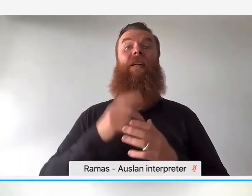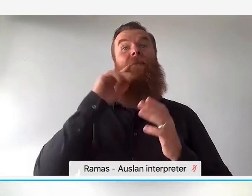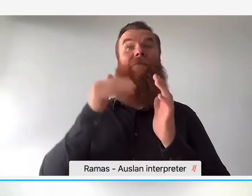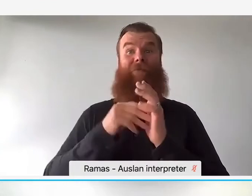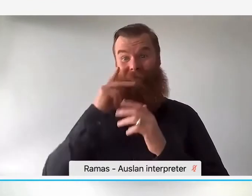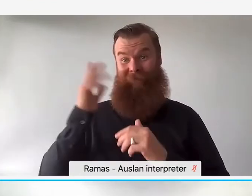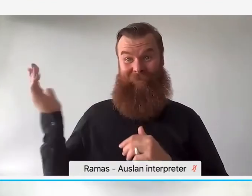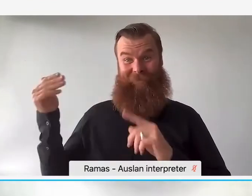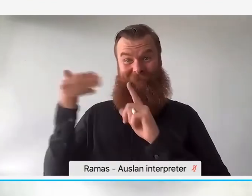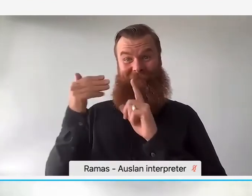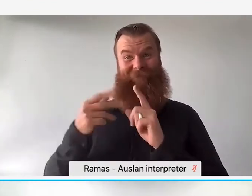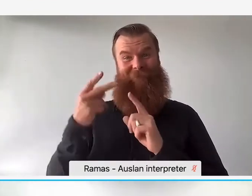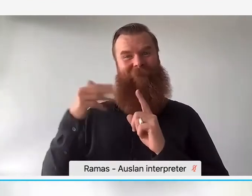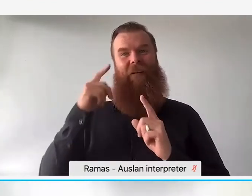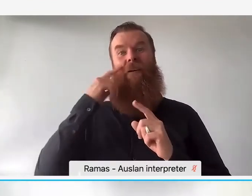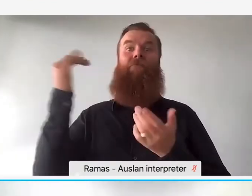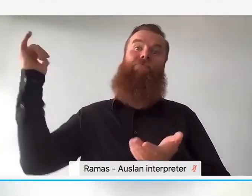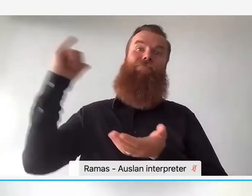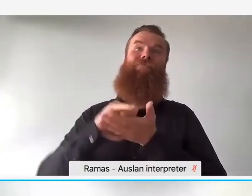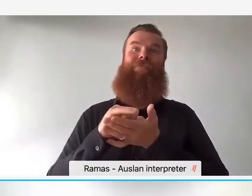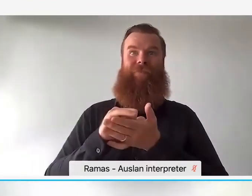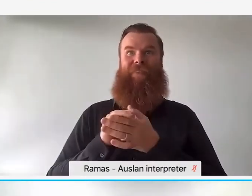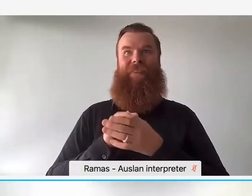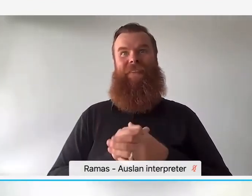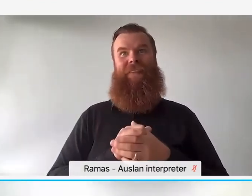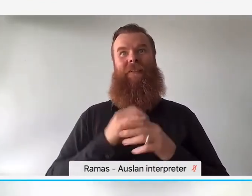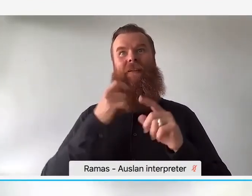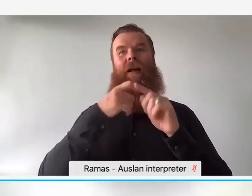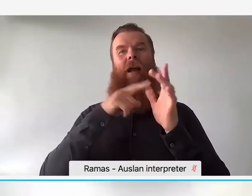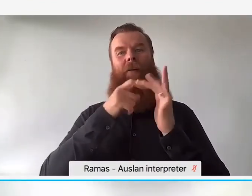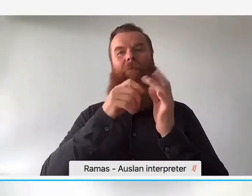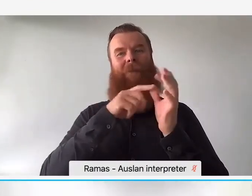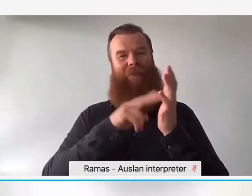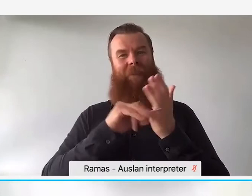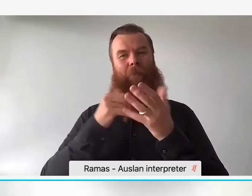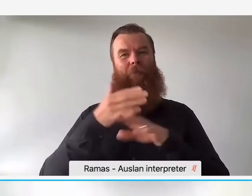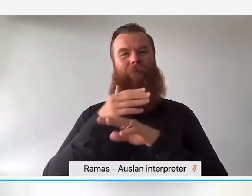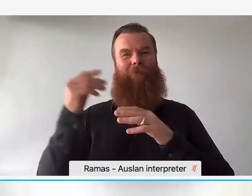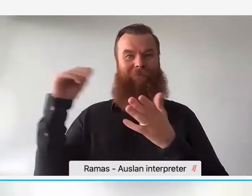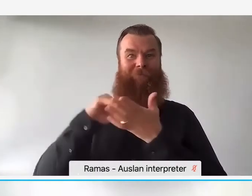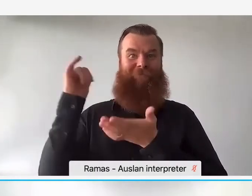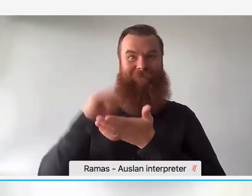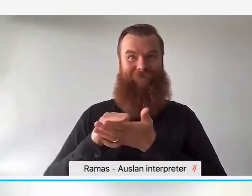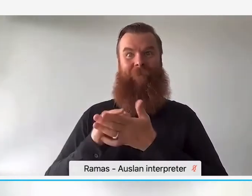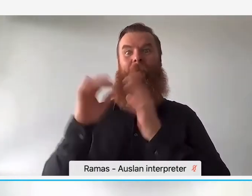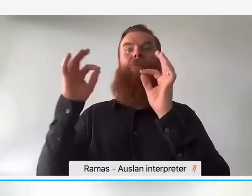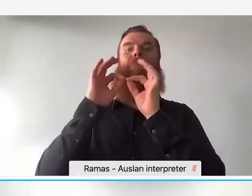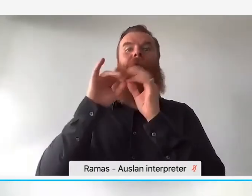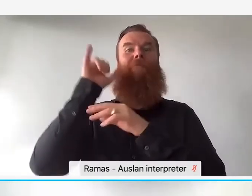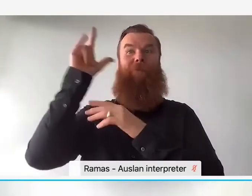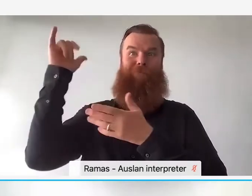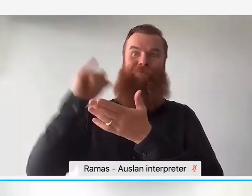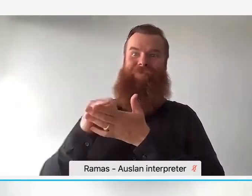the Kiribati workers in October 2021 at the Brisbane Domestic Airport, ready to travel to their new